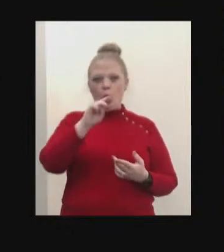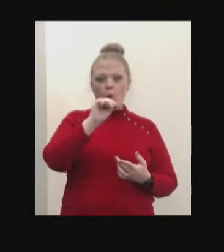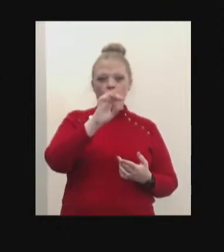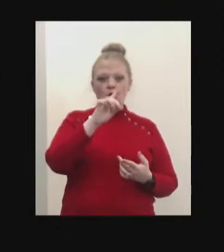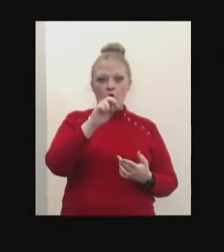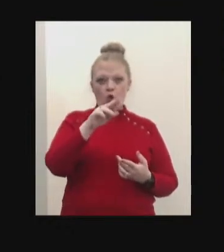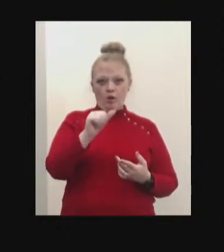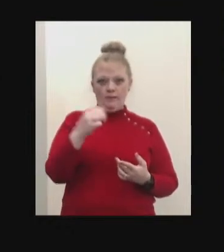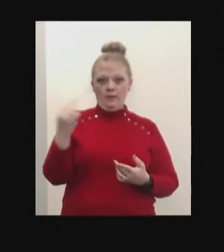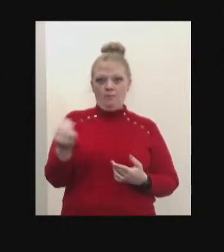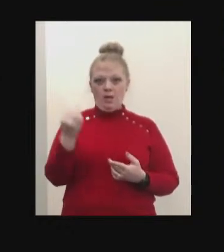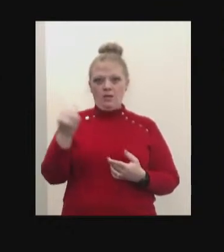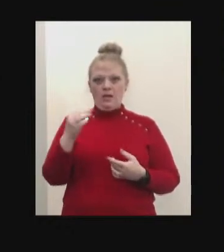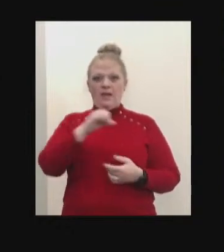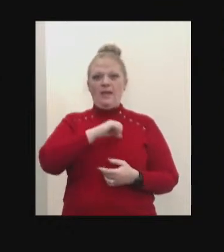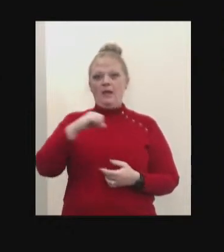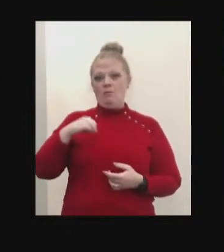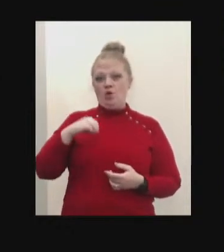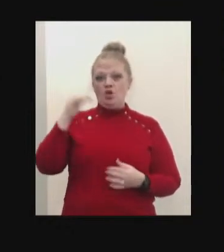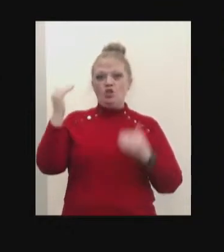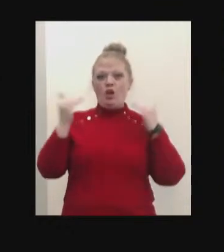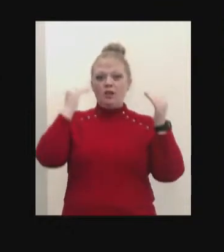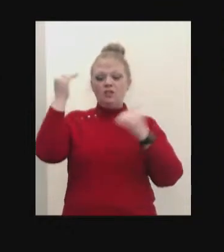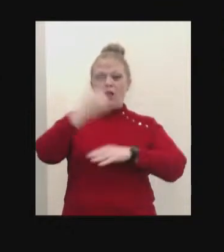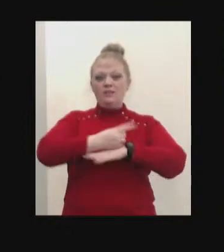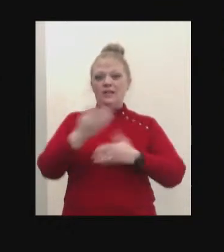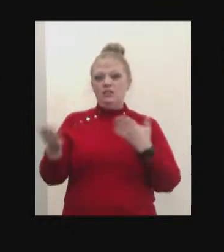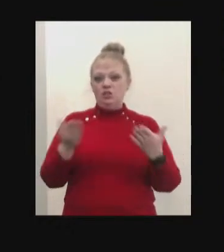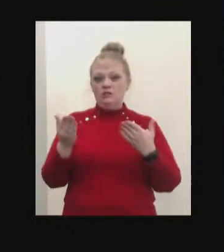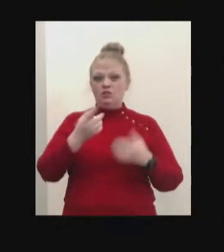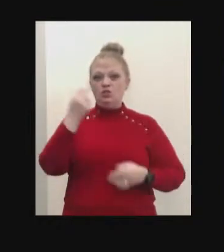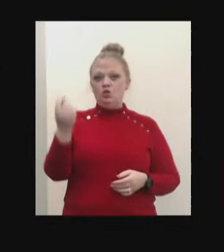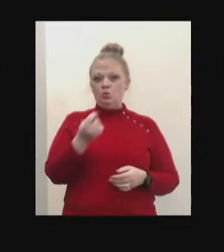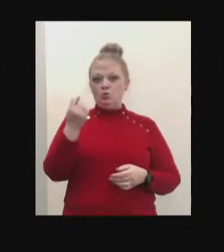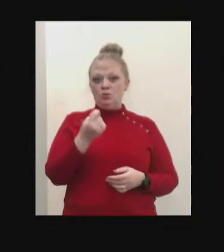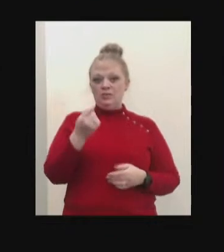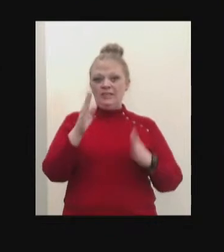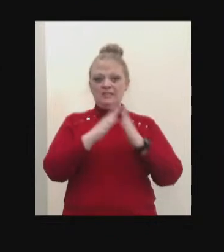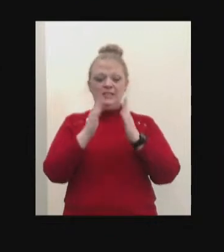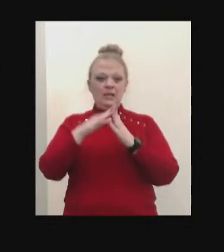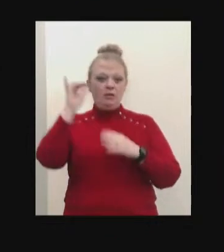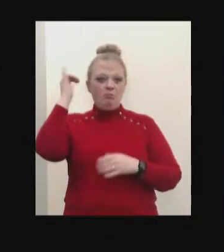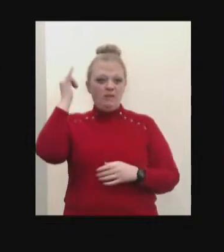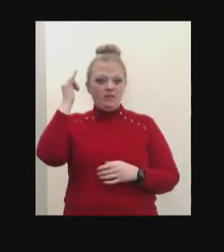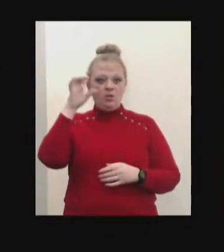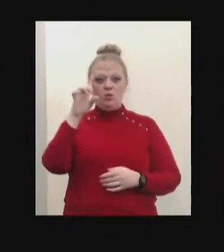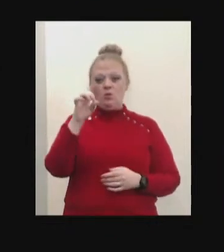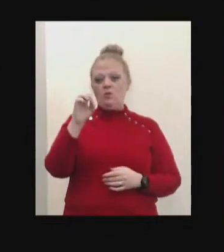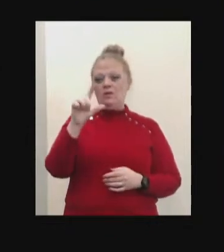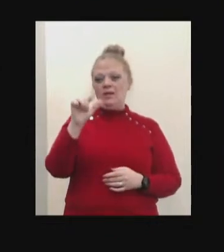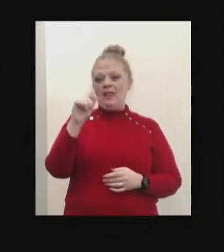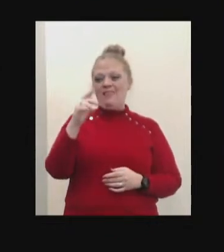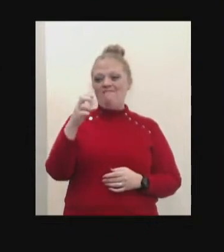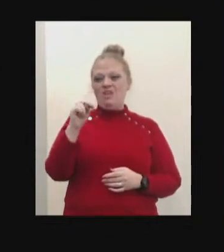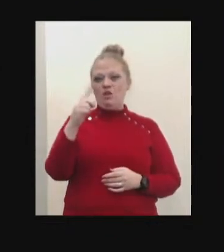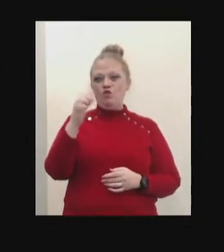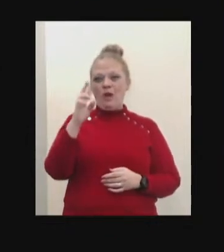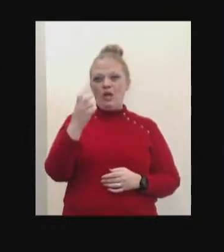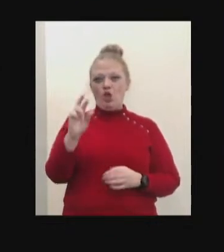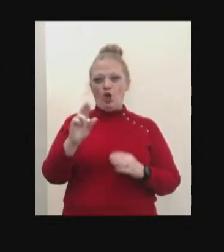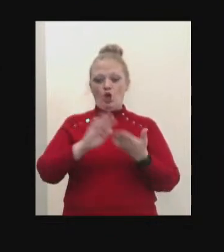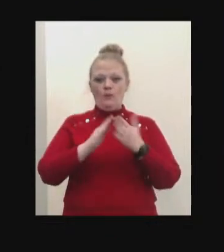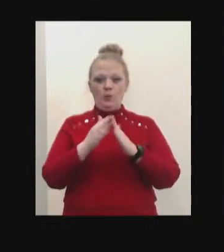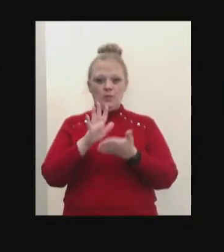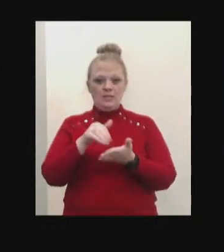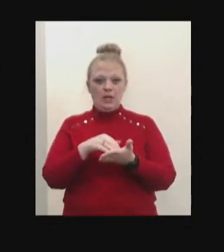going to be in Amherst at the Adult Day Services. Tuesdays, we're going to be in the city of Buffalo at Delavan Grider Community Center. Wednesdays, we're